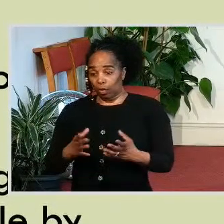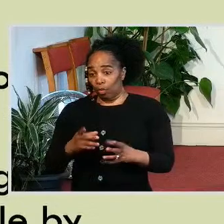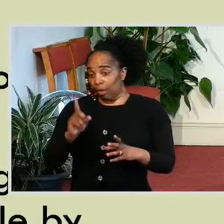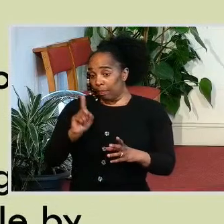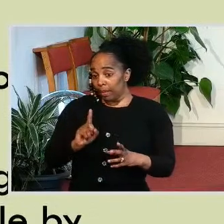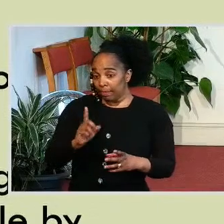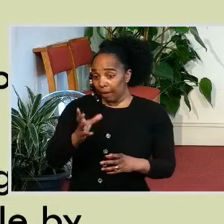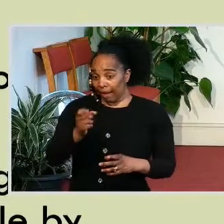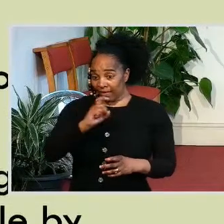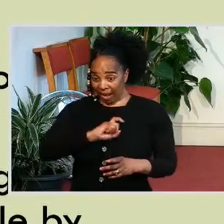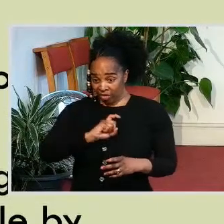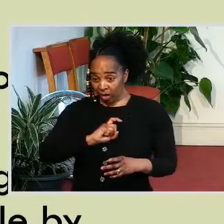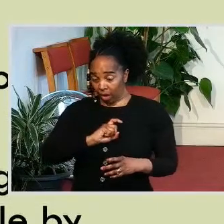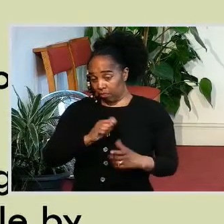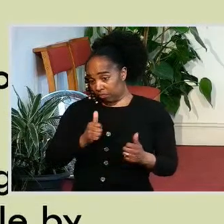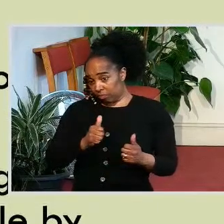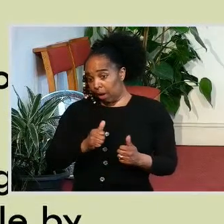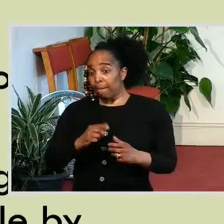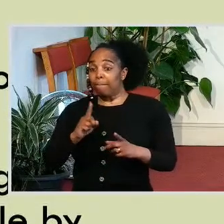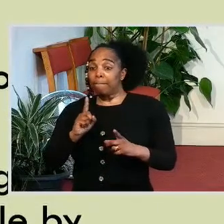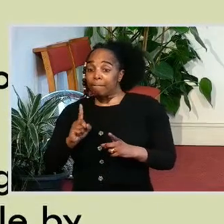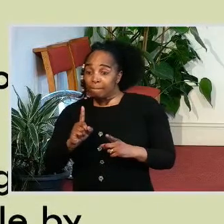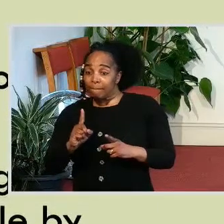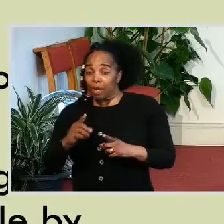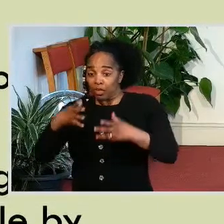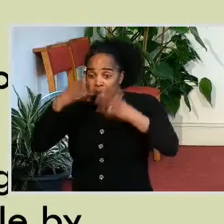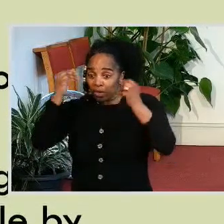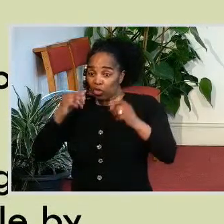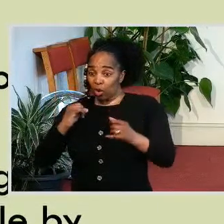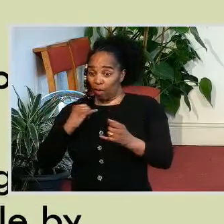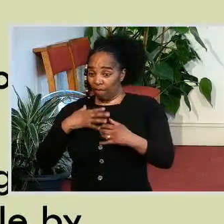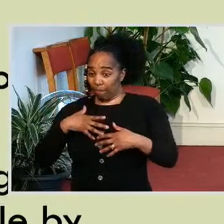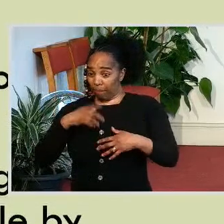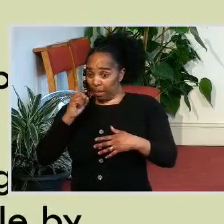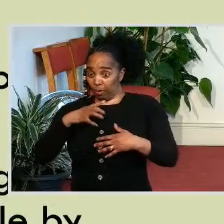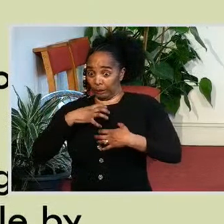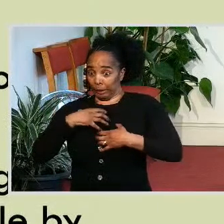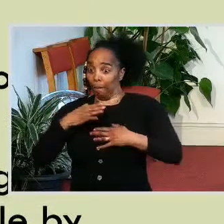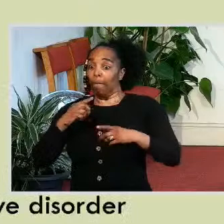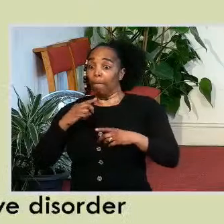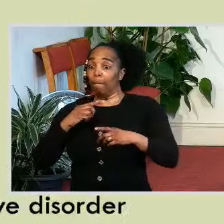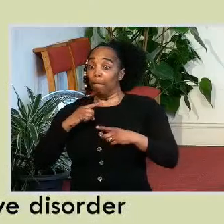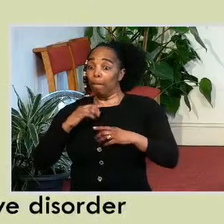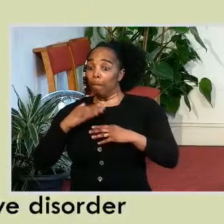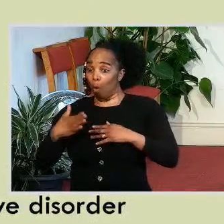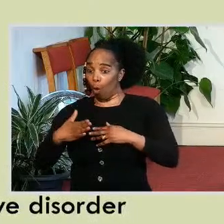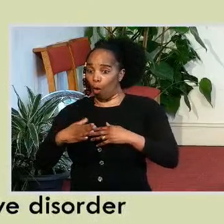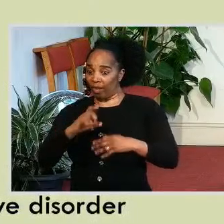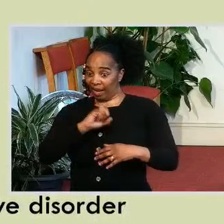cancer itself, because it can be a long, protracted illness for some people.